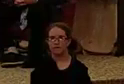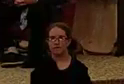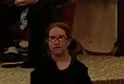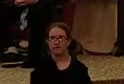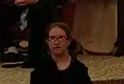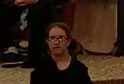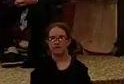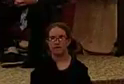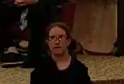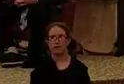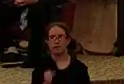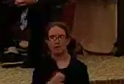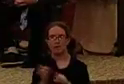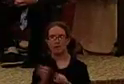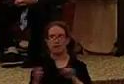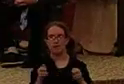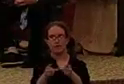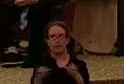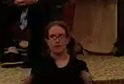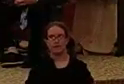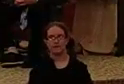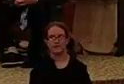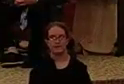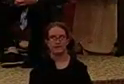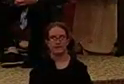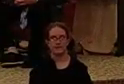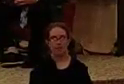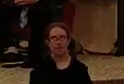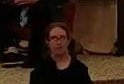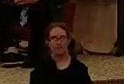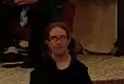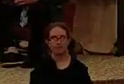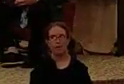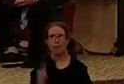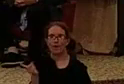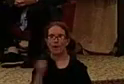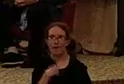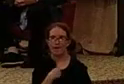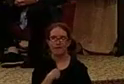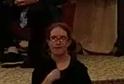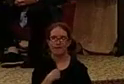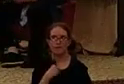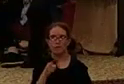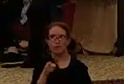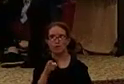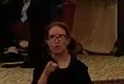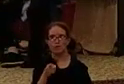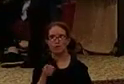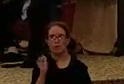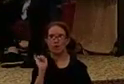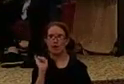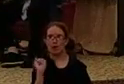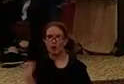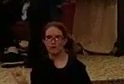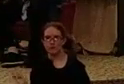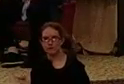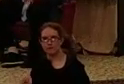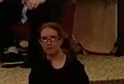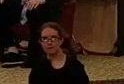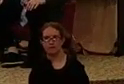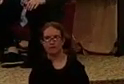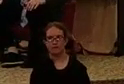He said, I'm going to prepare a place for you. Woo. Yeah, where I am, there you may be also.